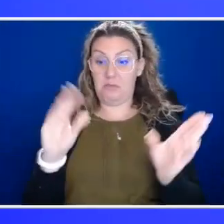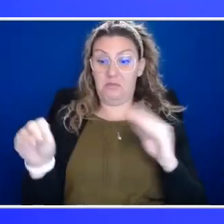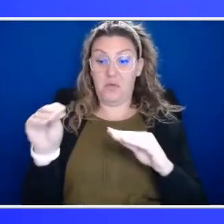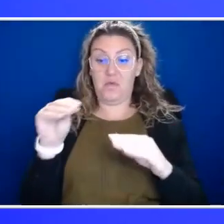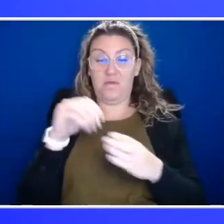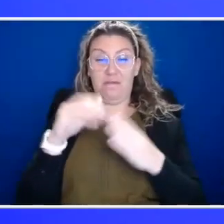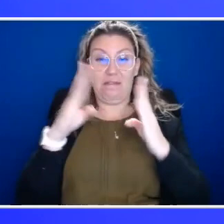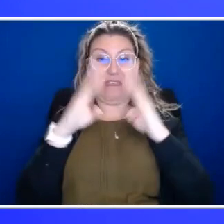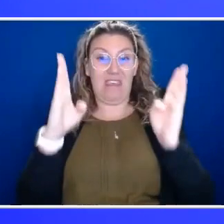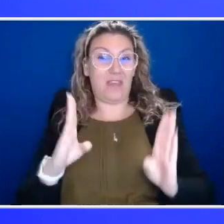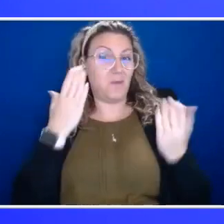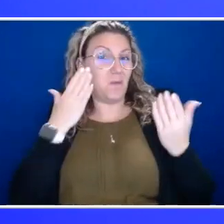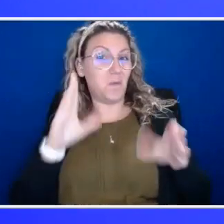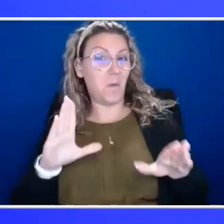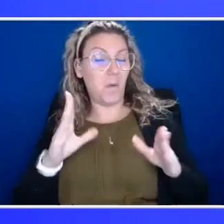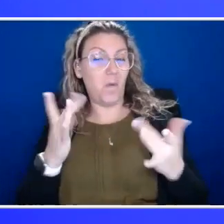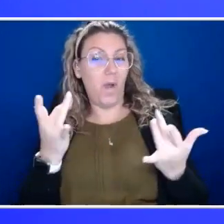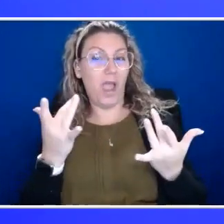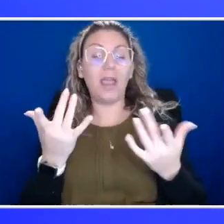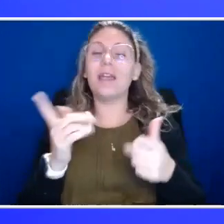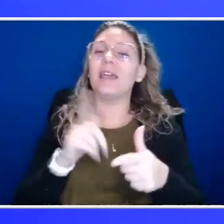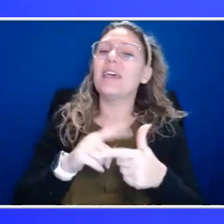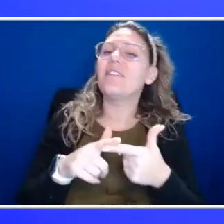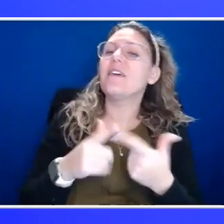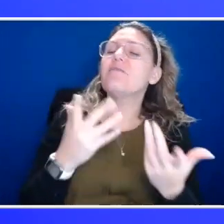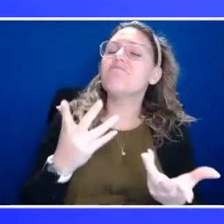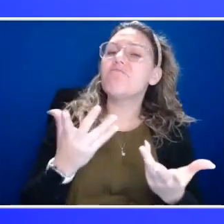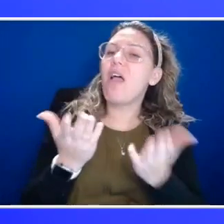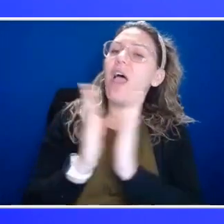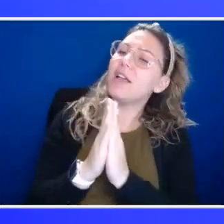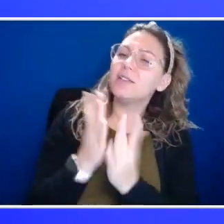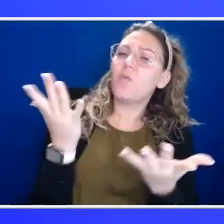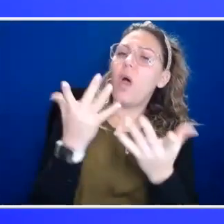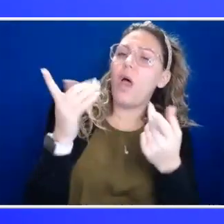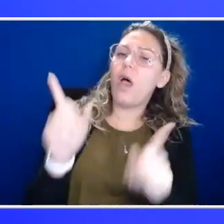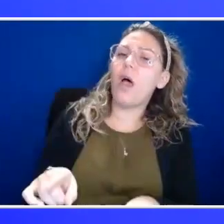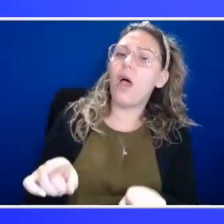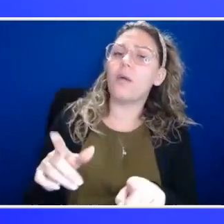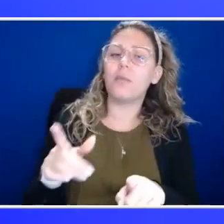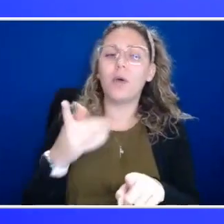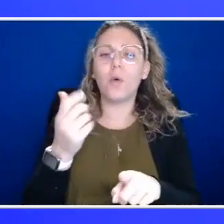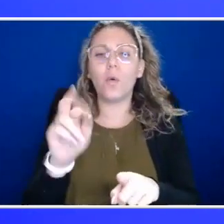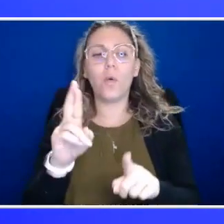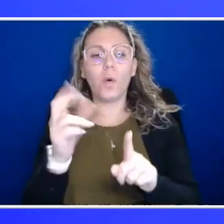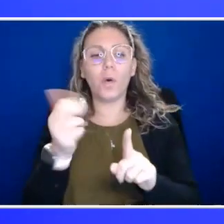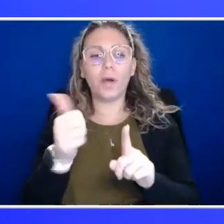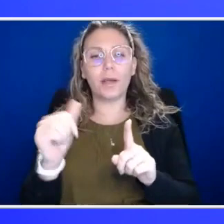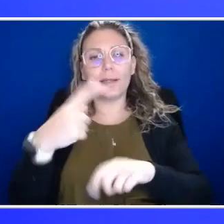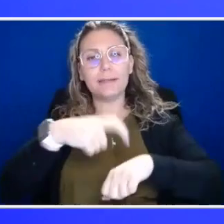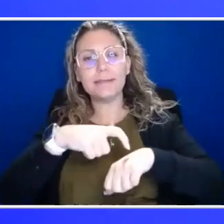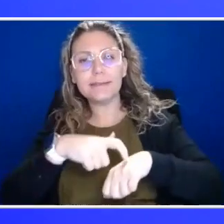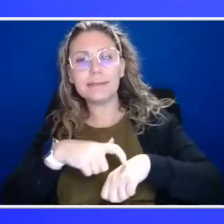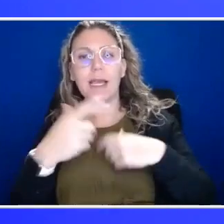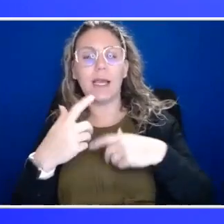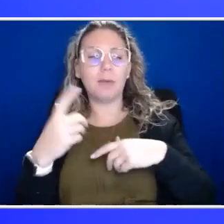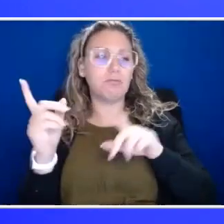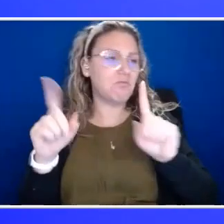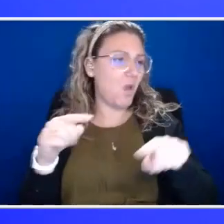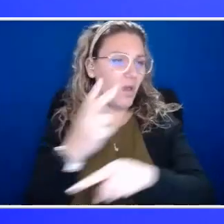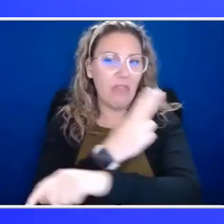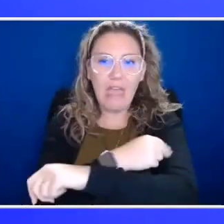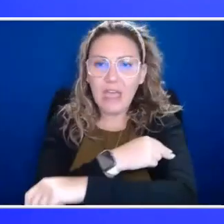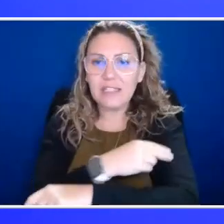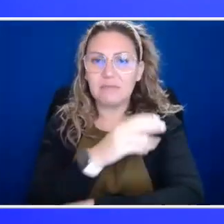And asking that and opening that door. And also, by the way, anytime they come to a clinic or a hospital or anywhere, really we should